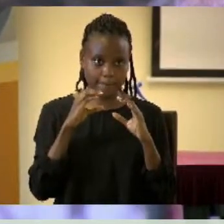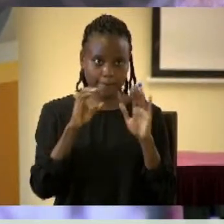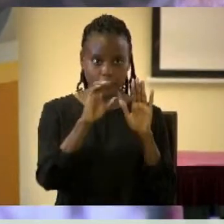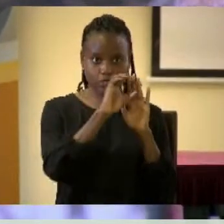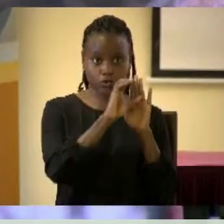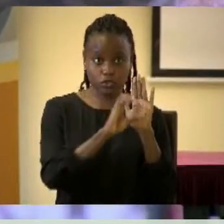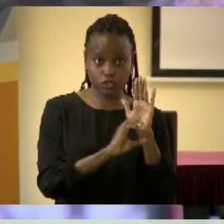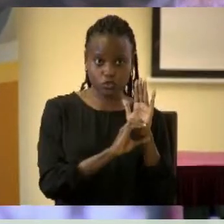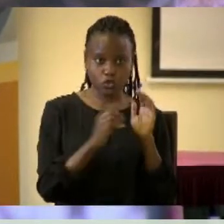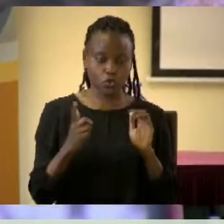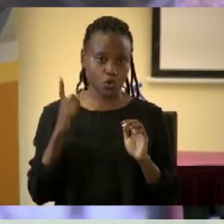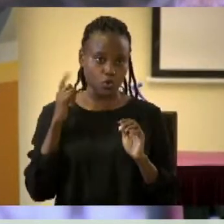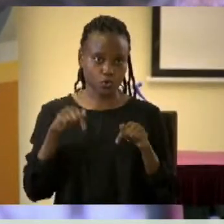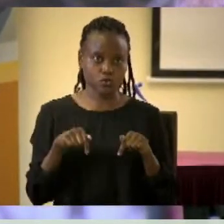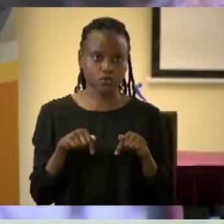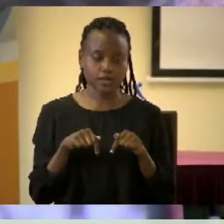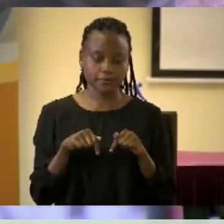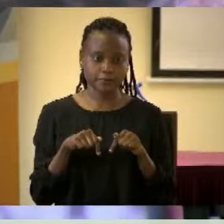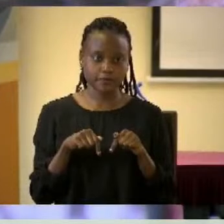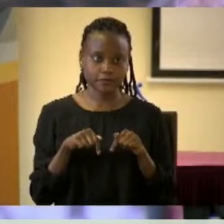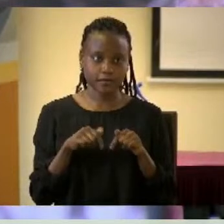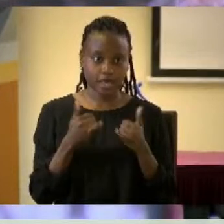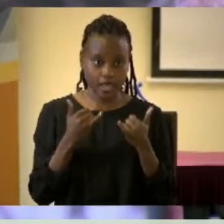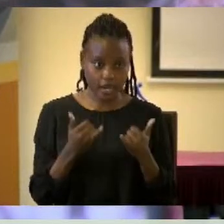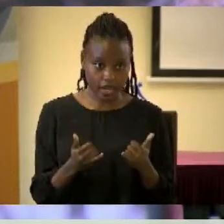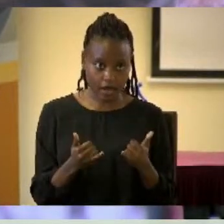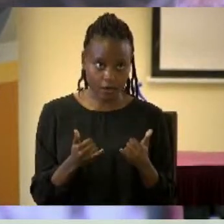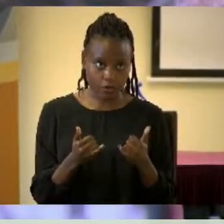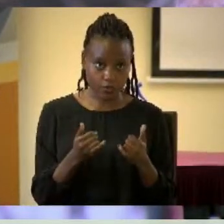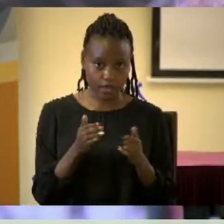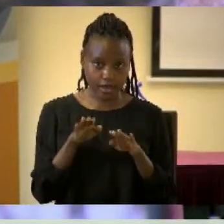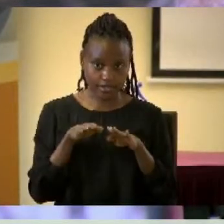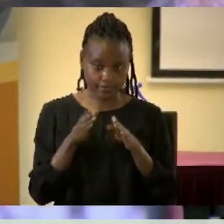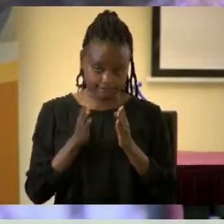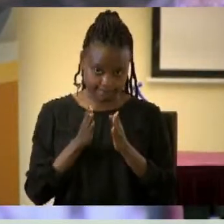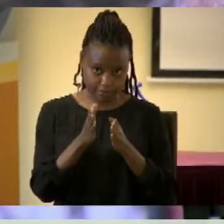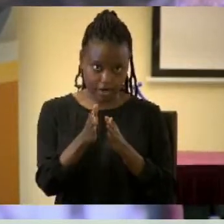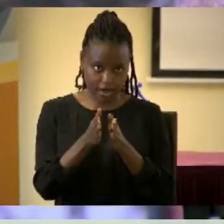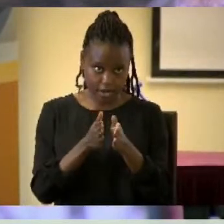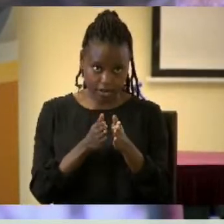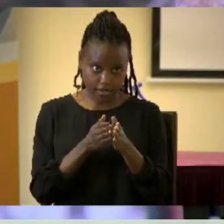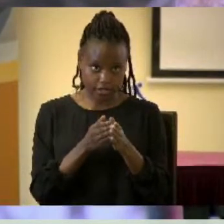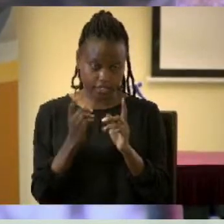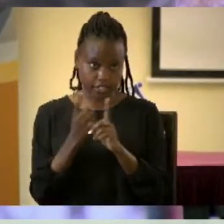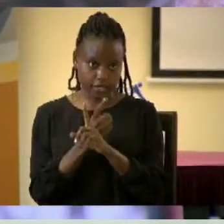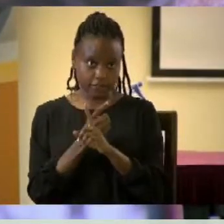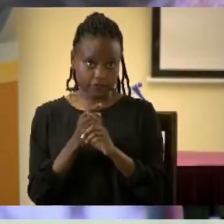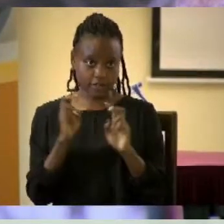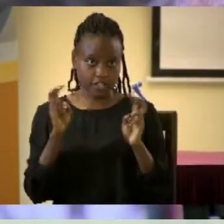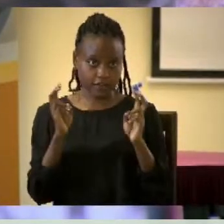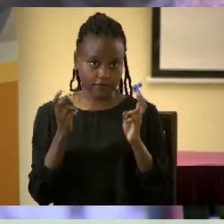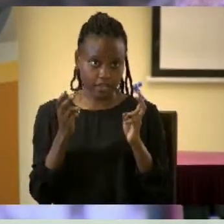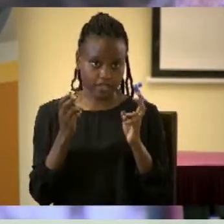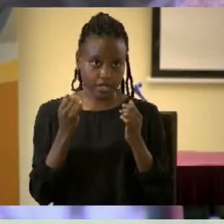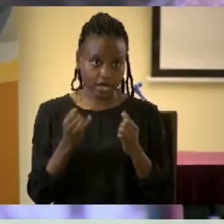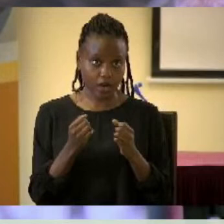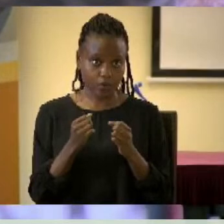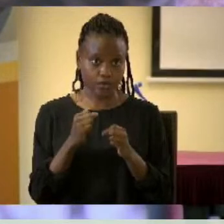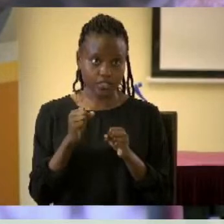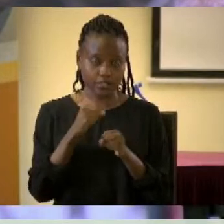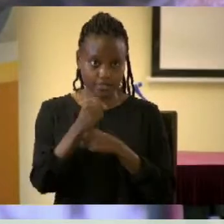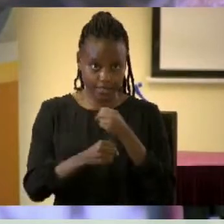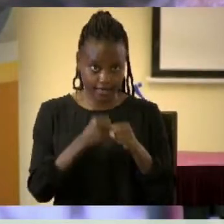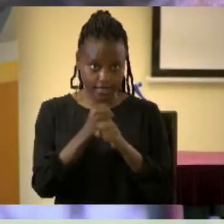law today. We are currently at crossroads in our constitutional affairs as we mark the 10th year since the promulgation of